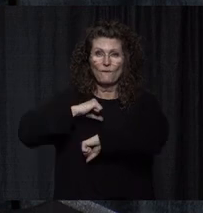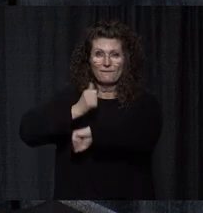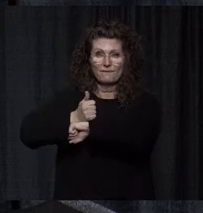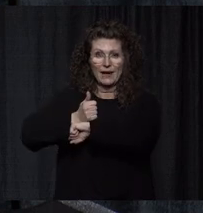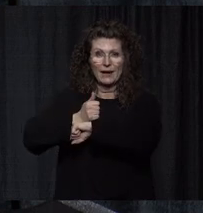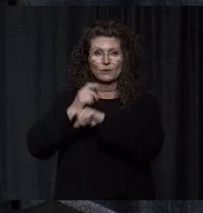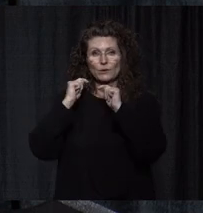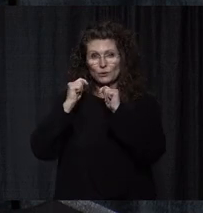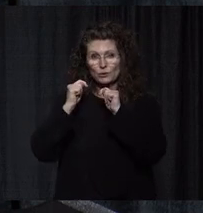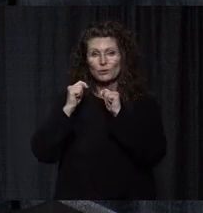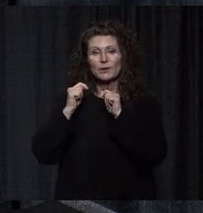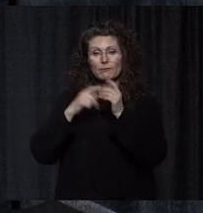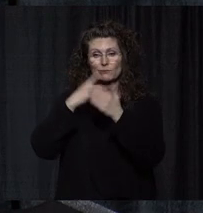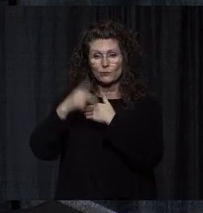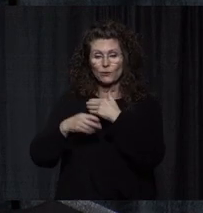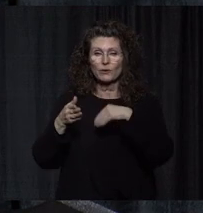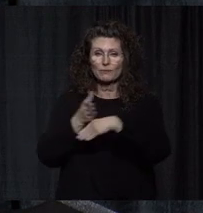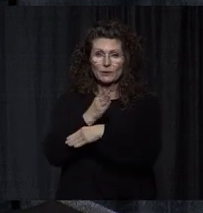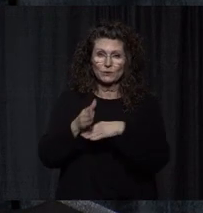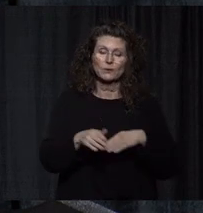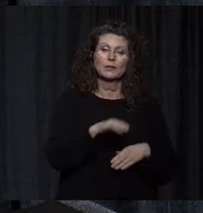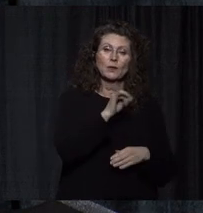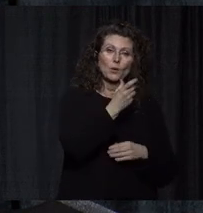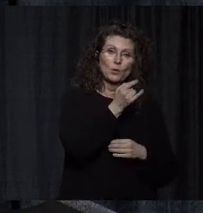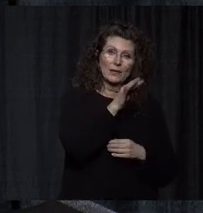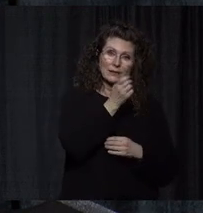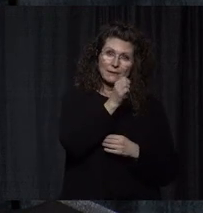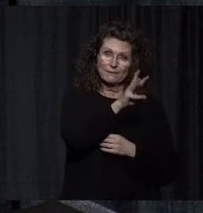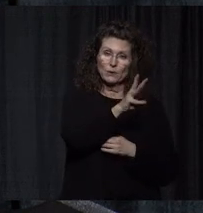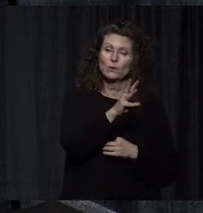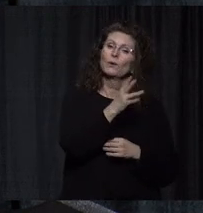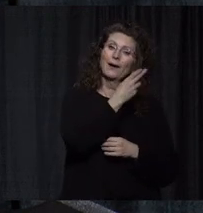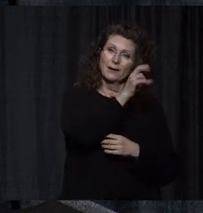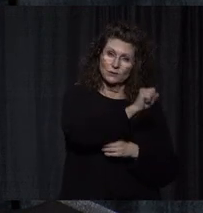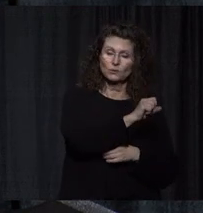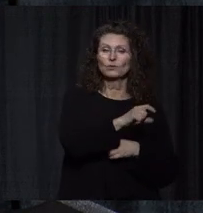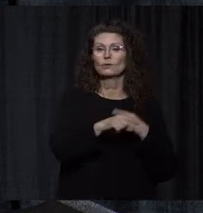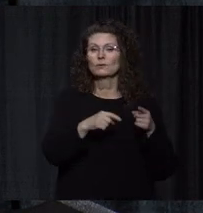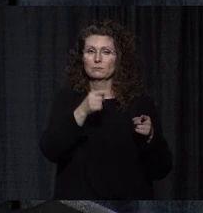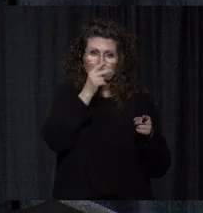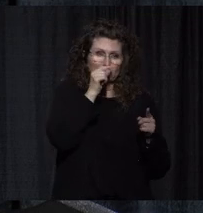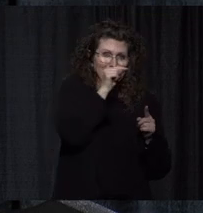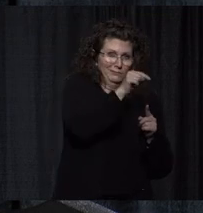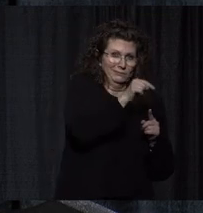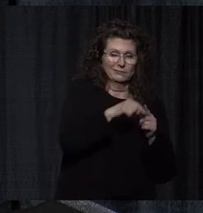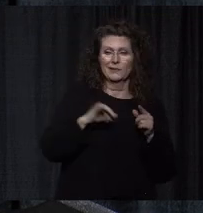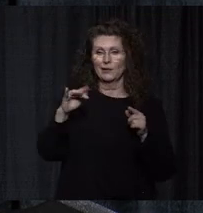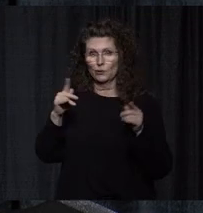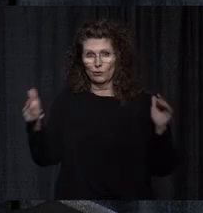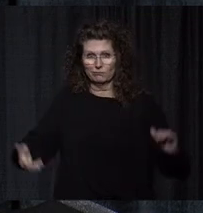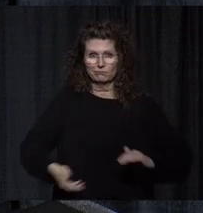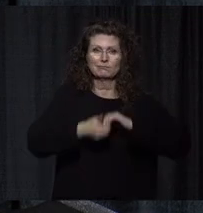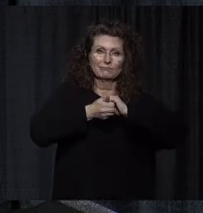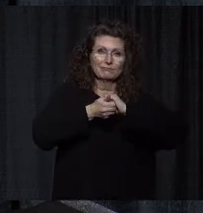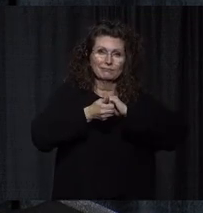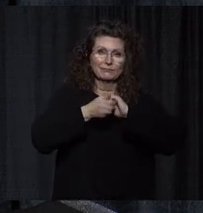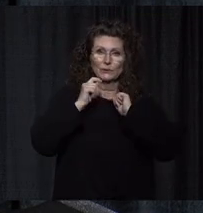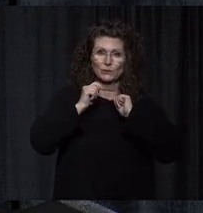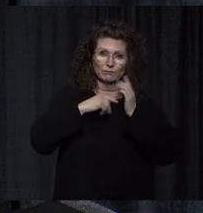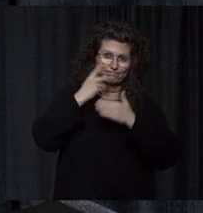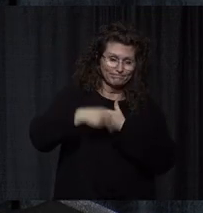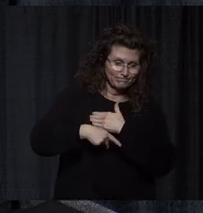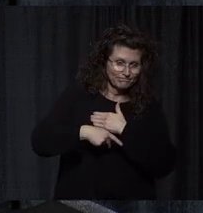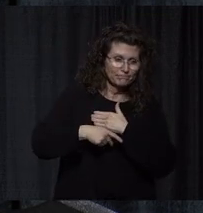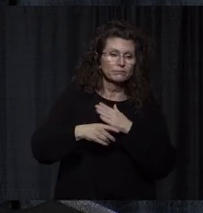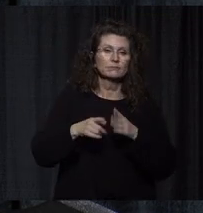program between York and Westview Centennial Secondary School, just close here to York University. I